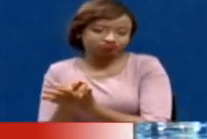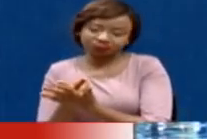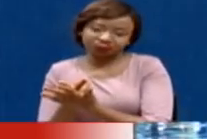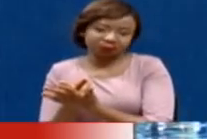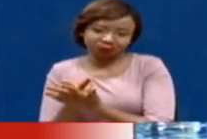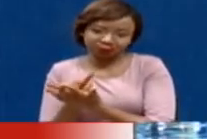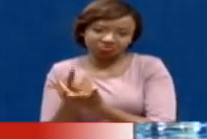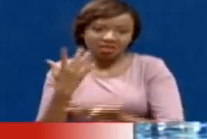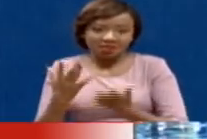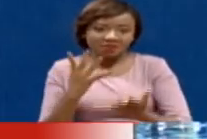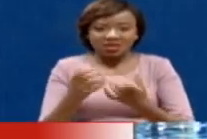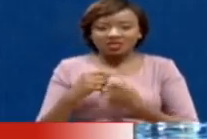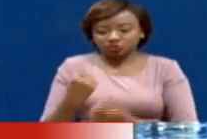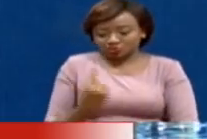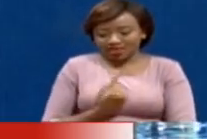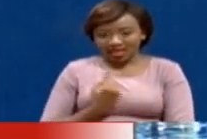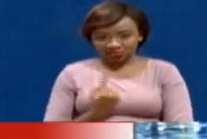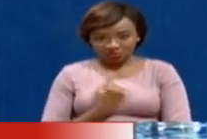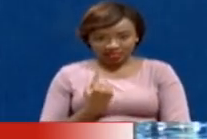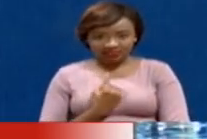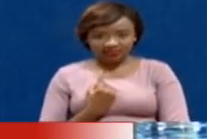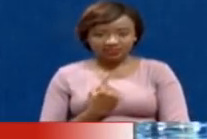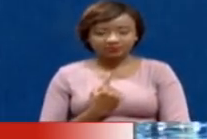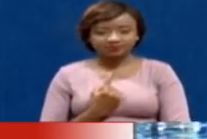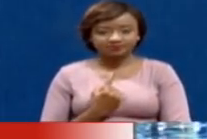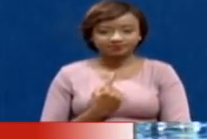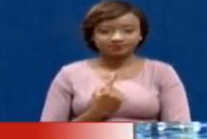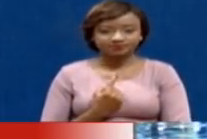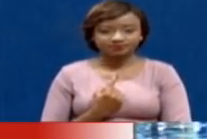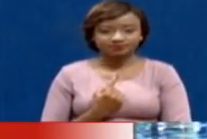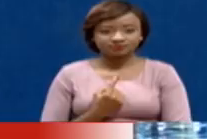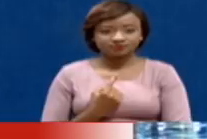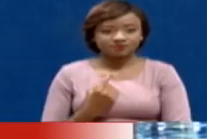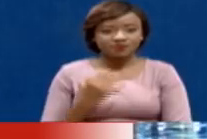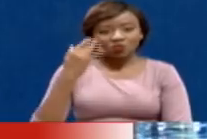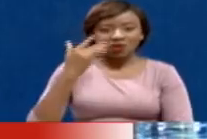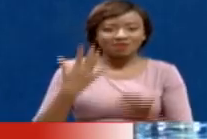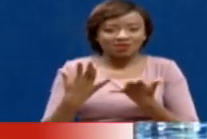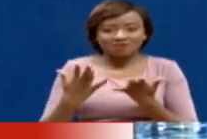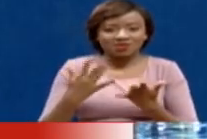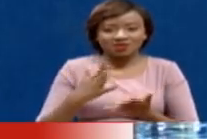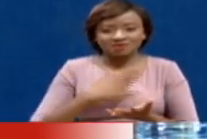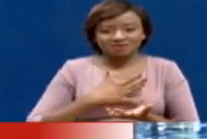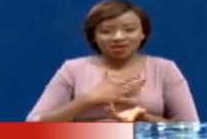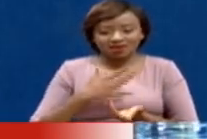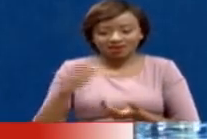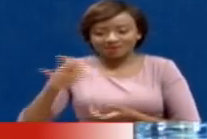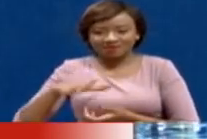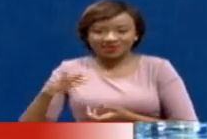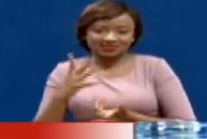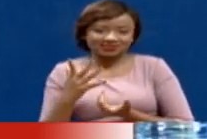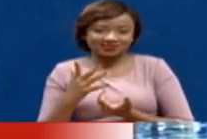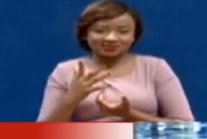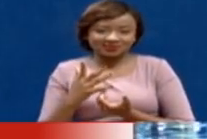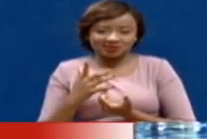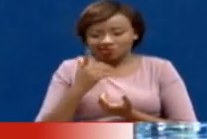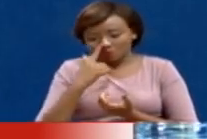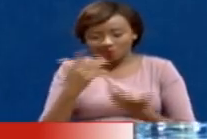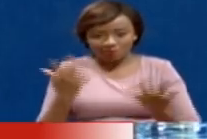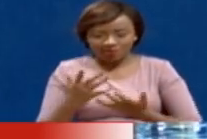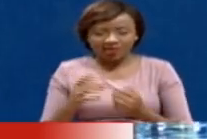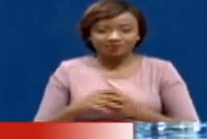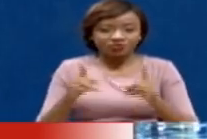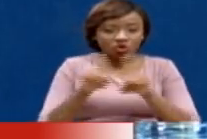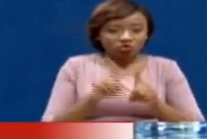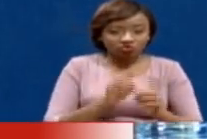but may require you to be kept in isolation because maybe where you come from. 15% of the population, that